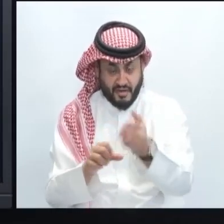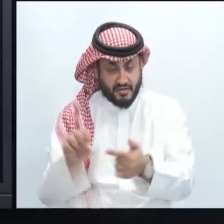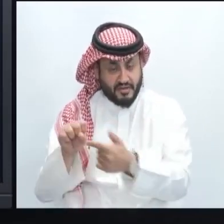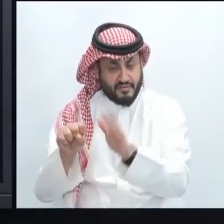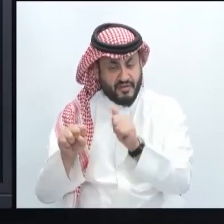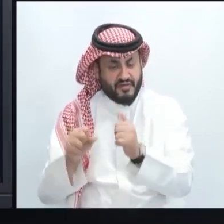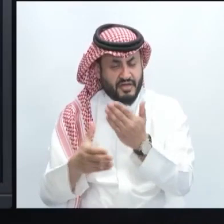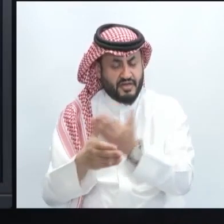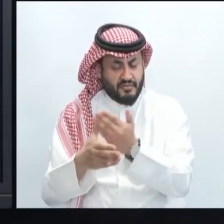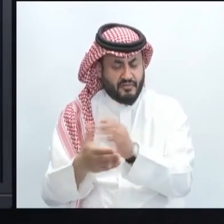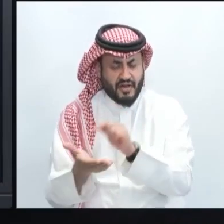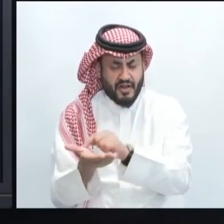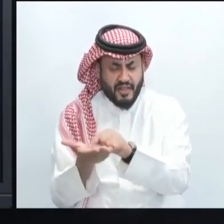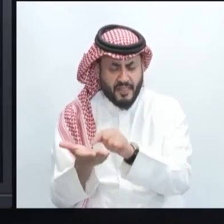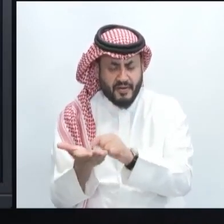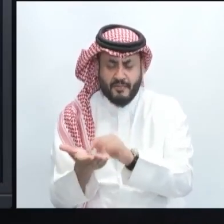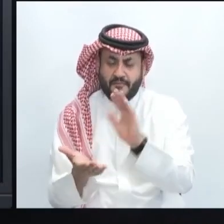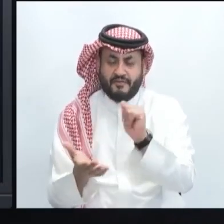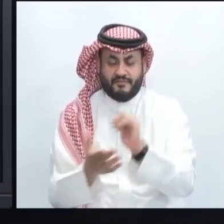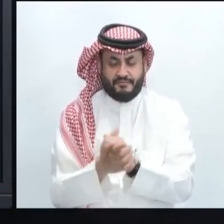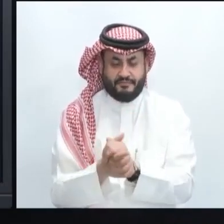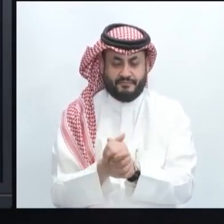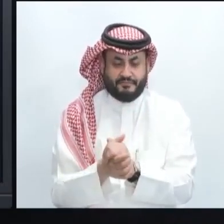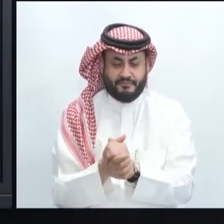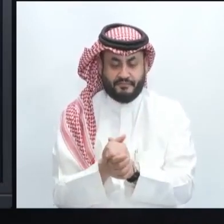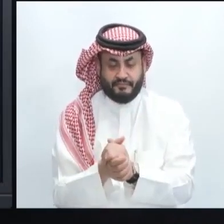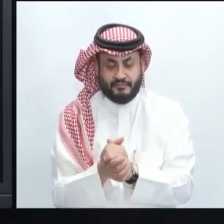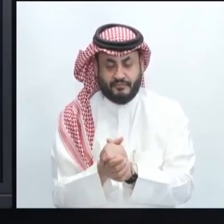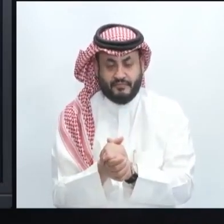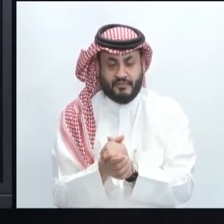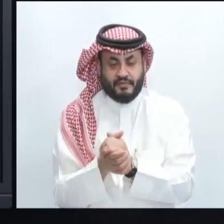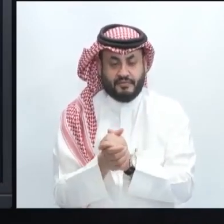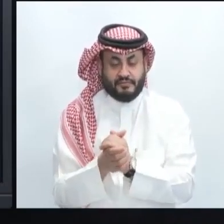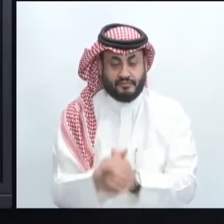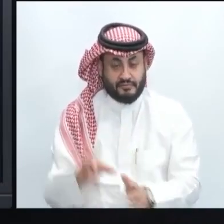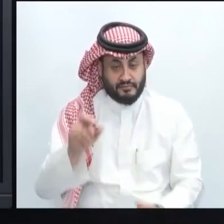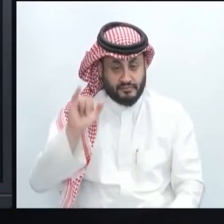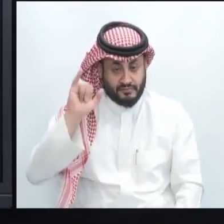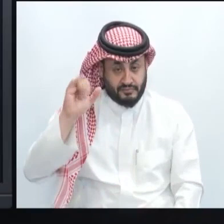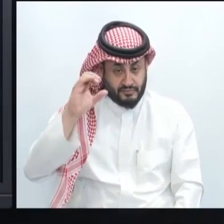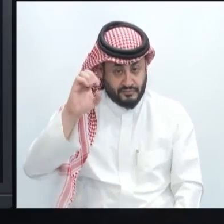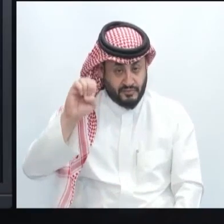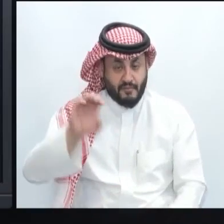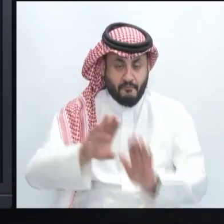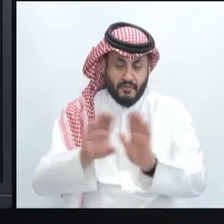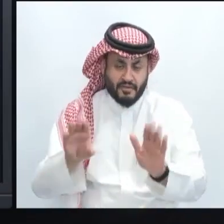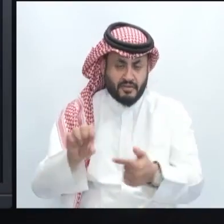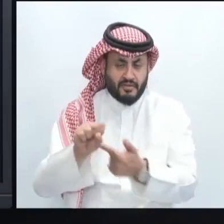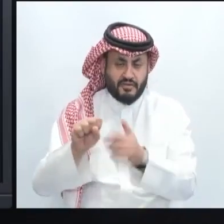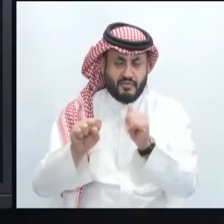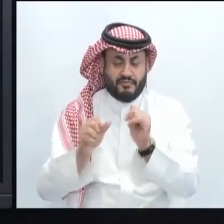here we don't say rices. We say rice.